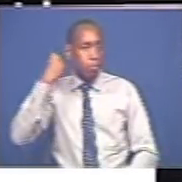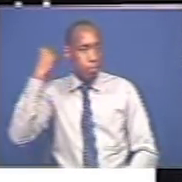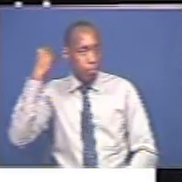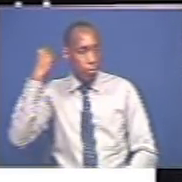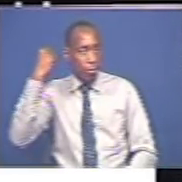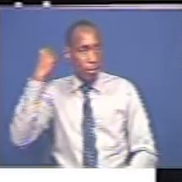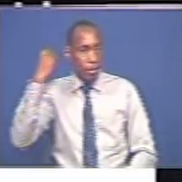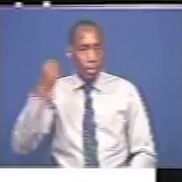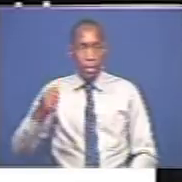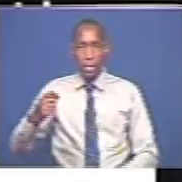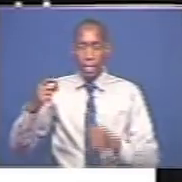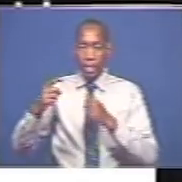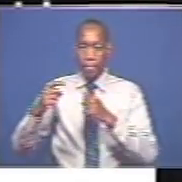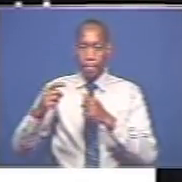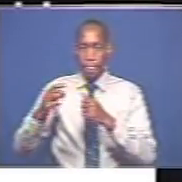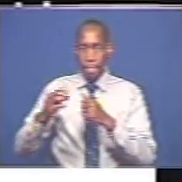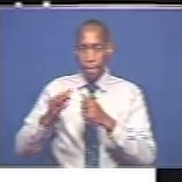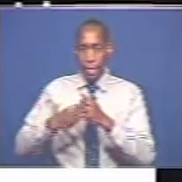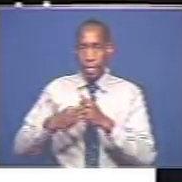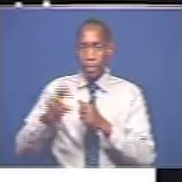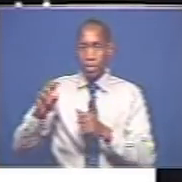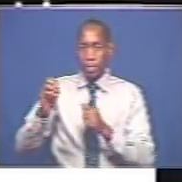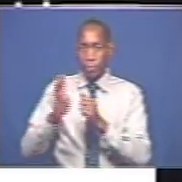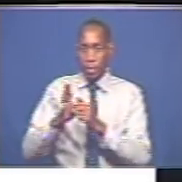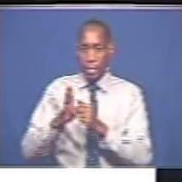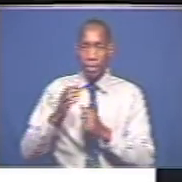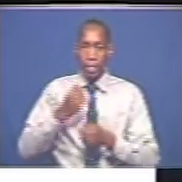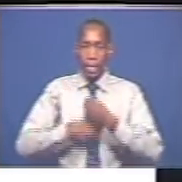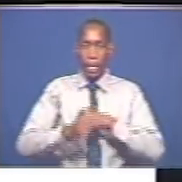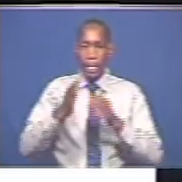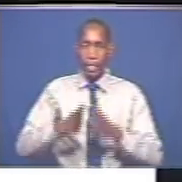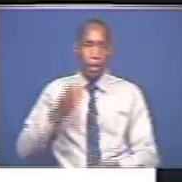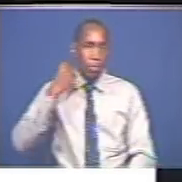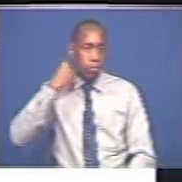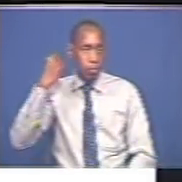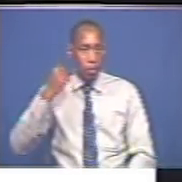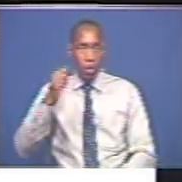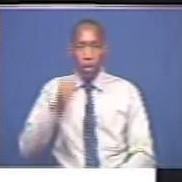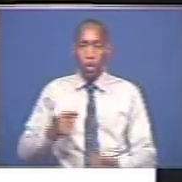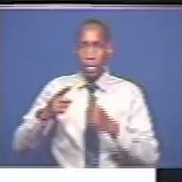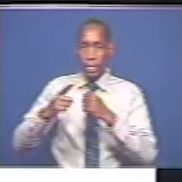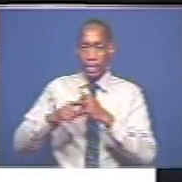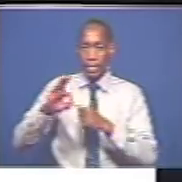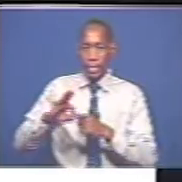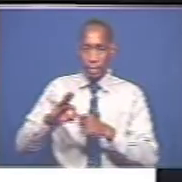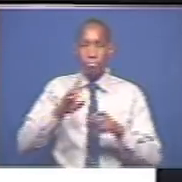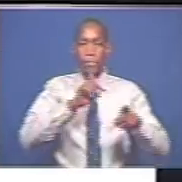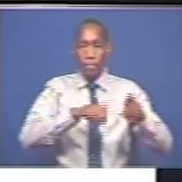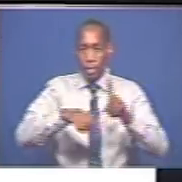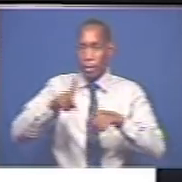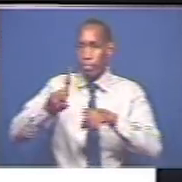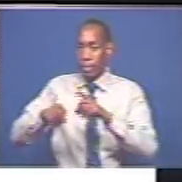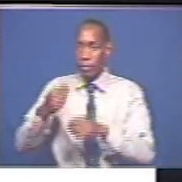In August 2014, you have Robin Williams, an actor, also committing suicide at the age of 63. And there you see a variation in terms of